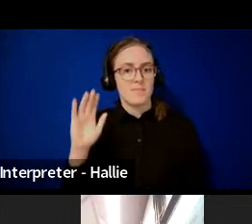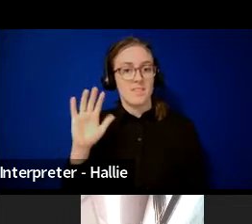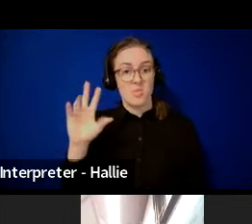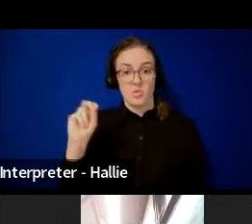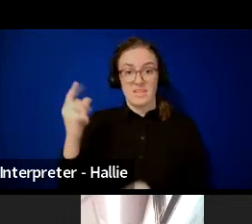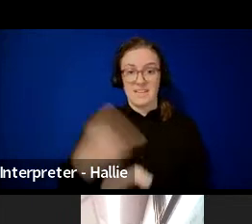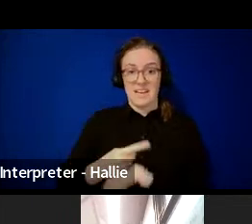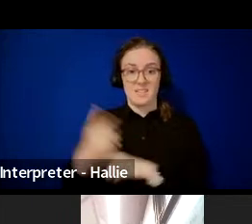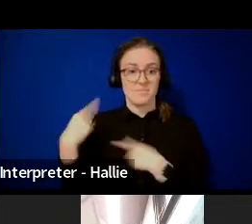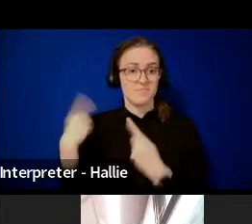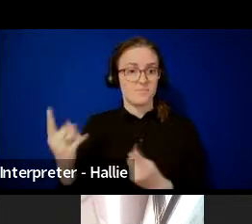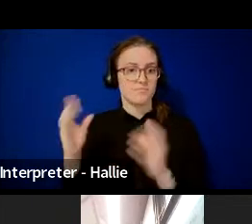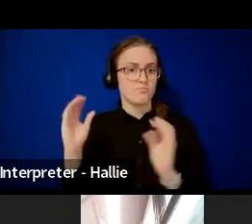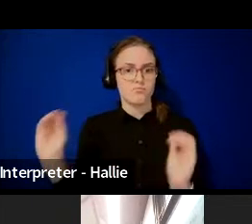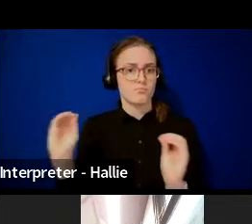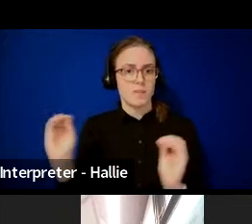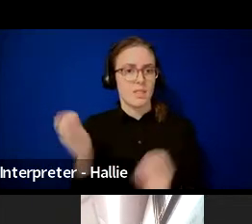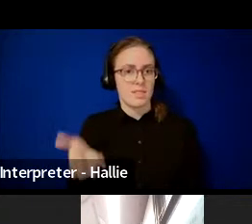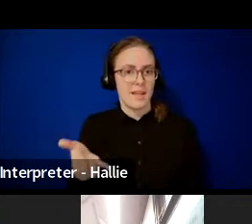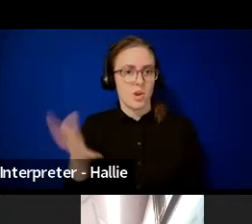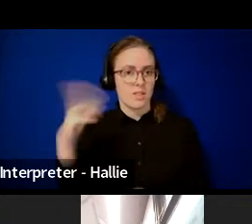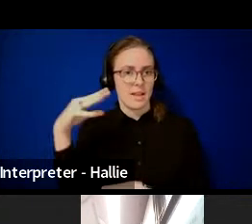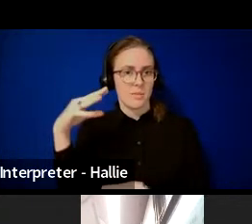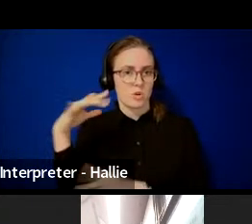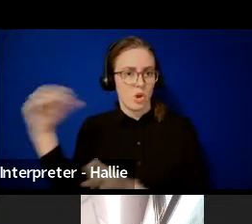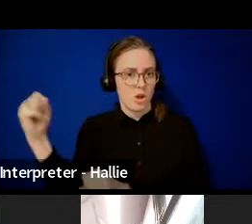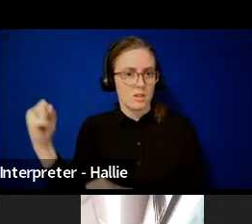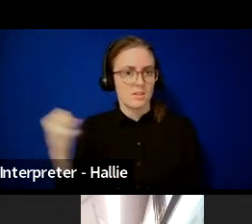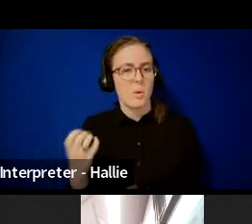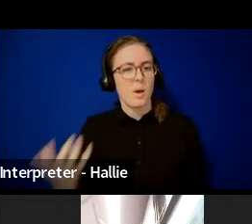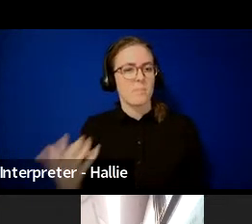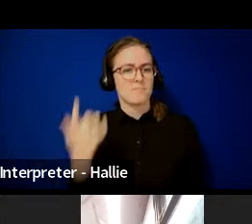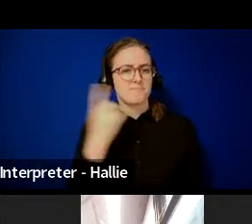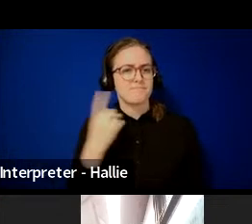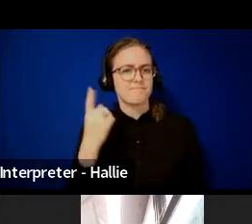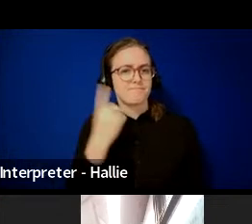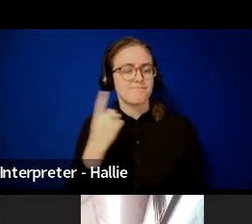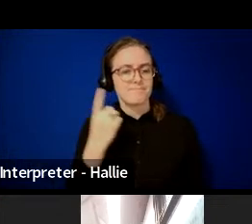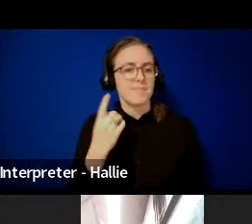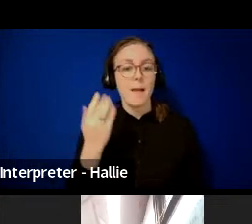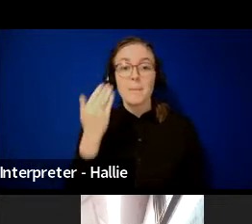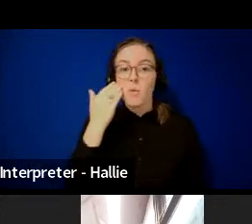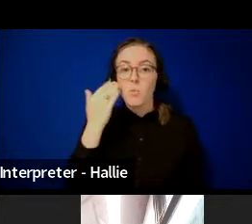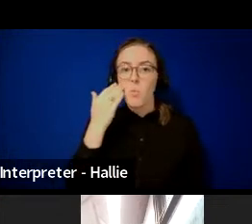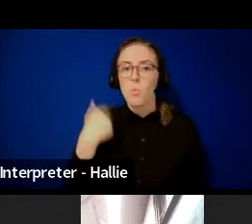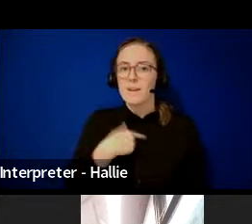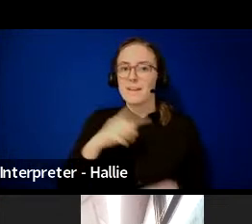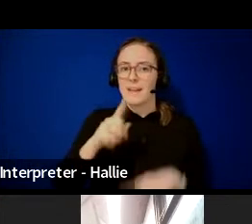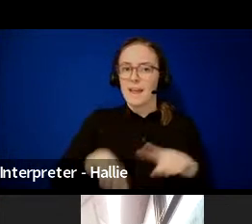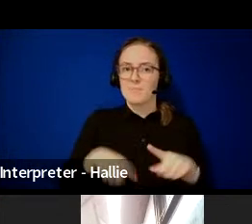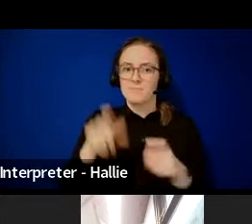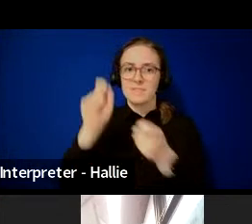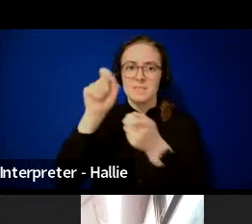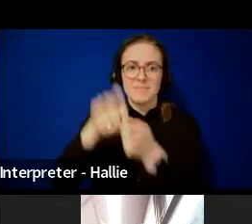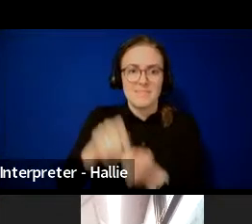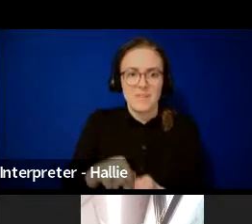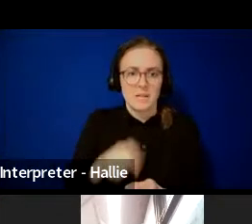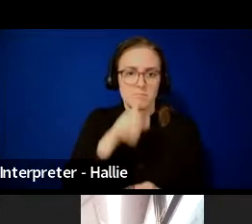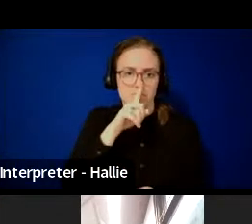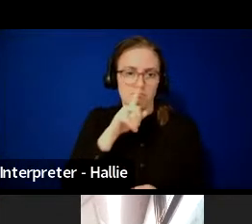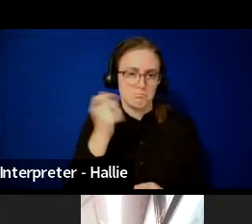30 days. So I wanted to see if the captain can kind of give us, I mean, I know we can't get specifics about things,